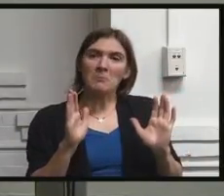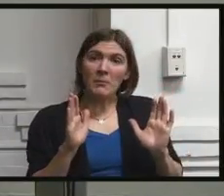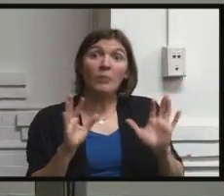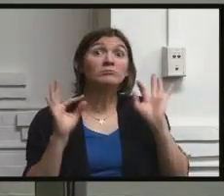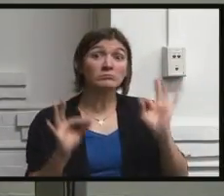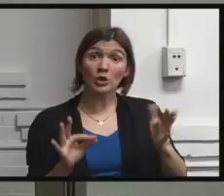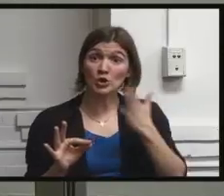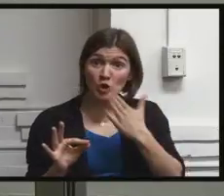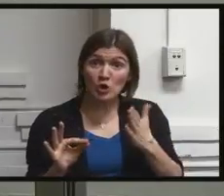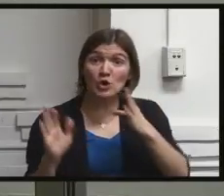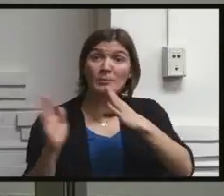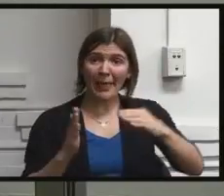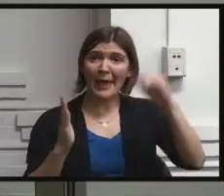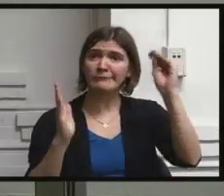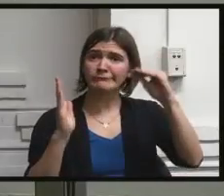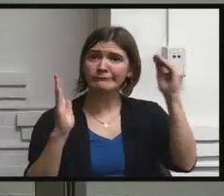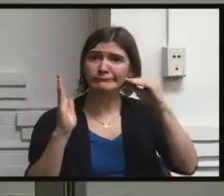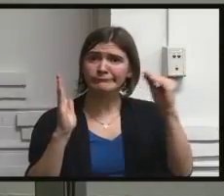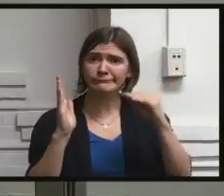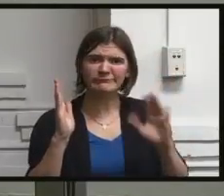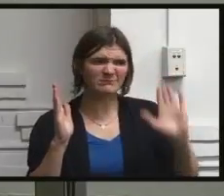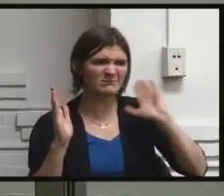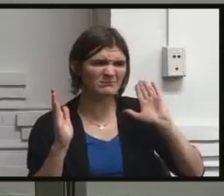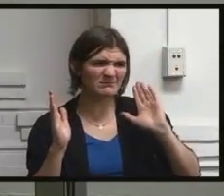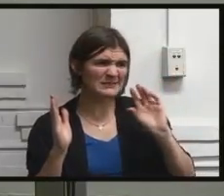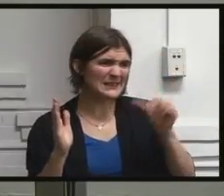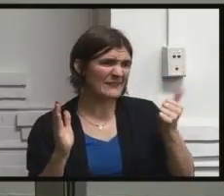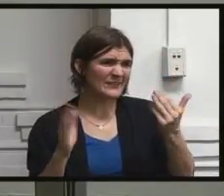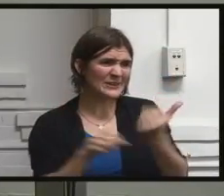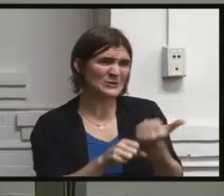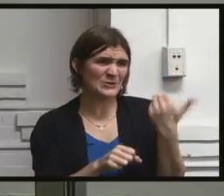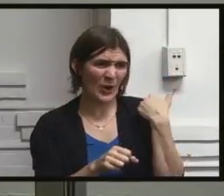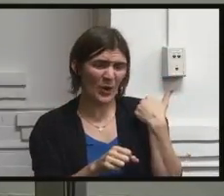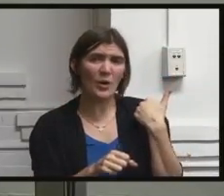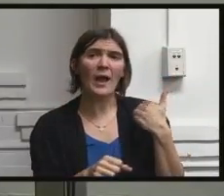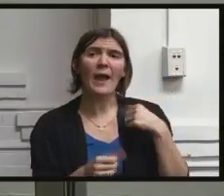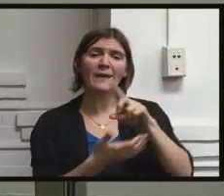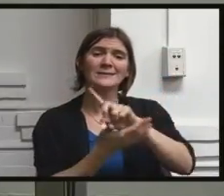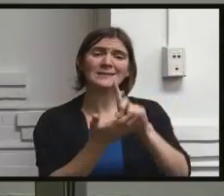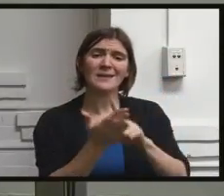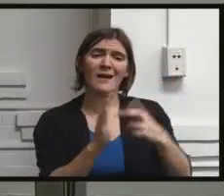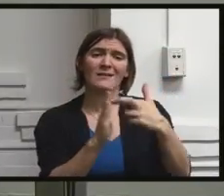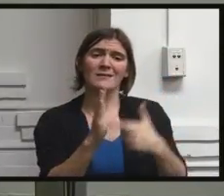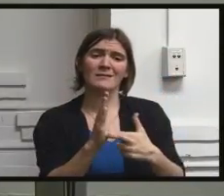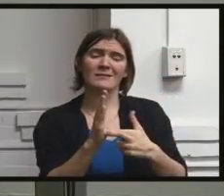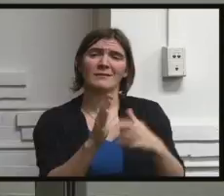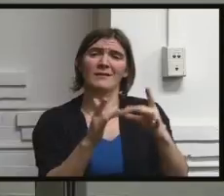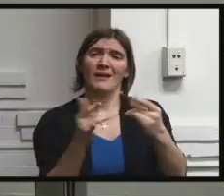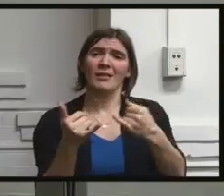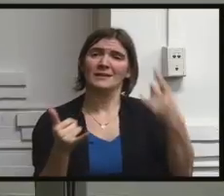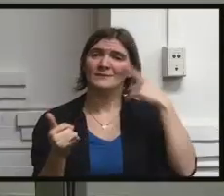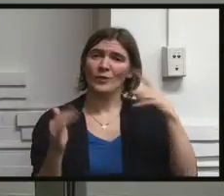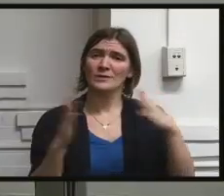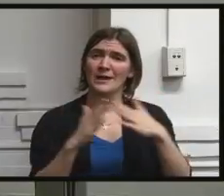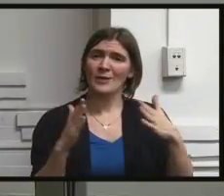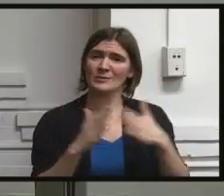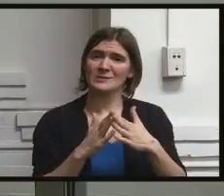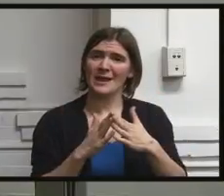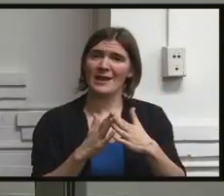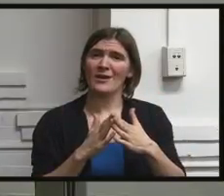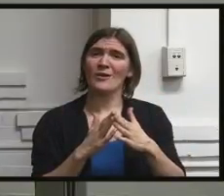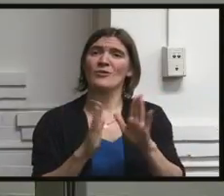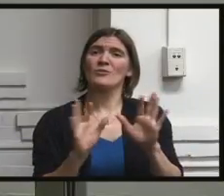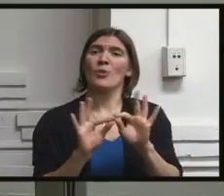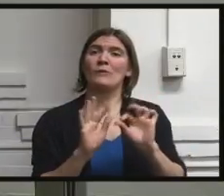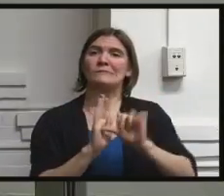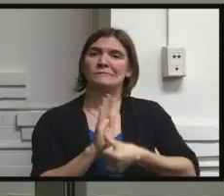excellent work, dating back 10 or 15 years, we had design guidelines for downtown, and the emphasis there is